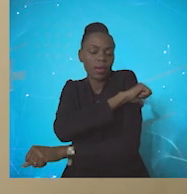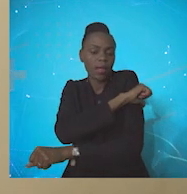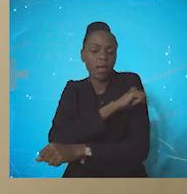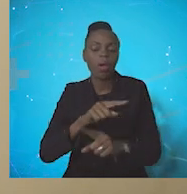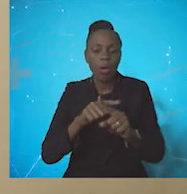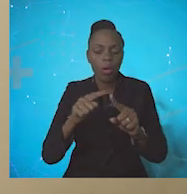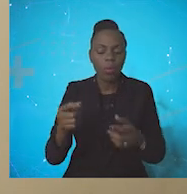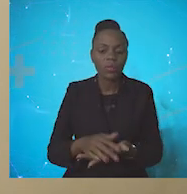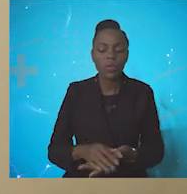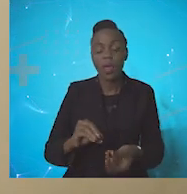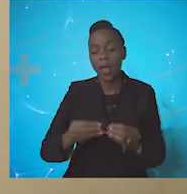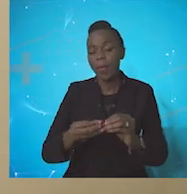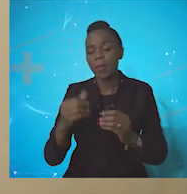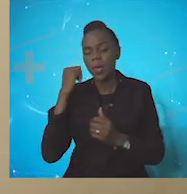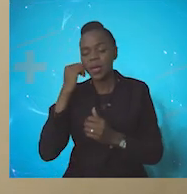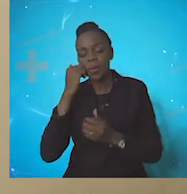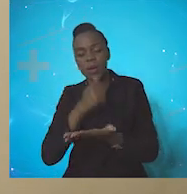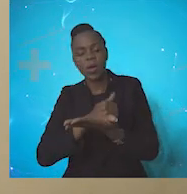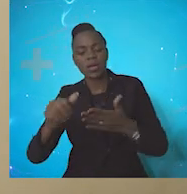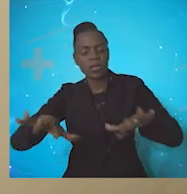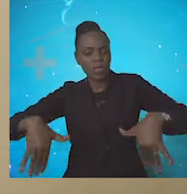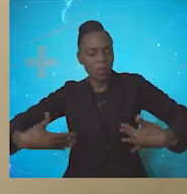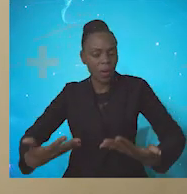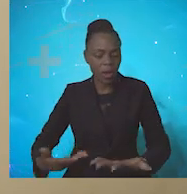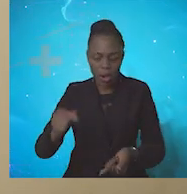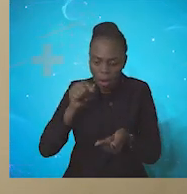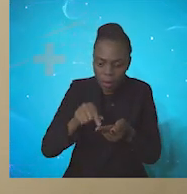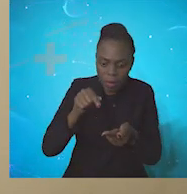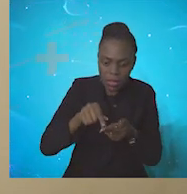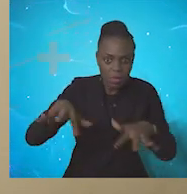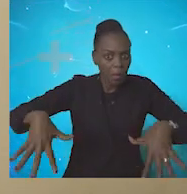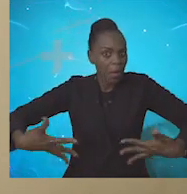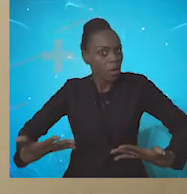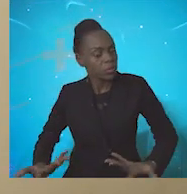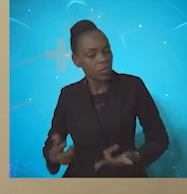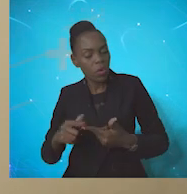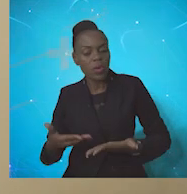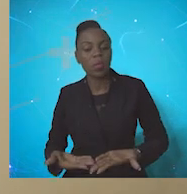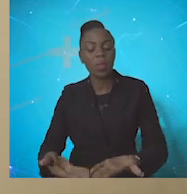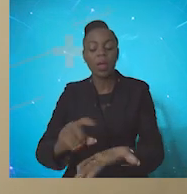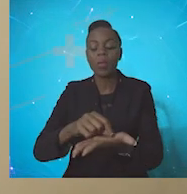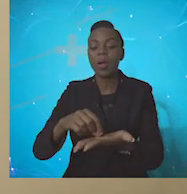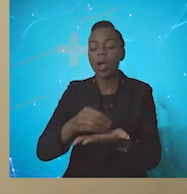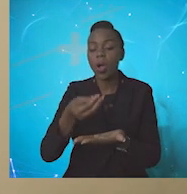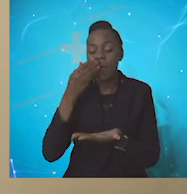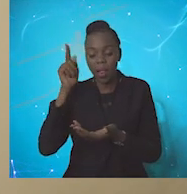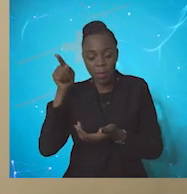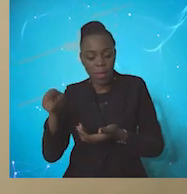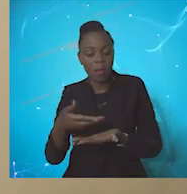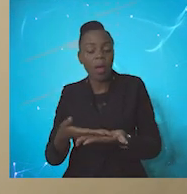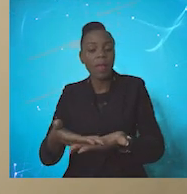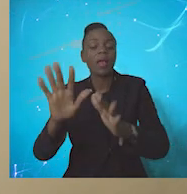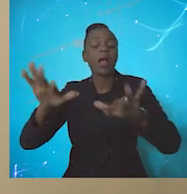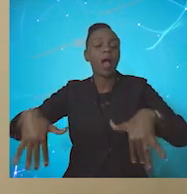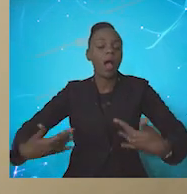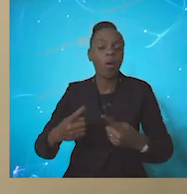diagnose cryptococcal meningitis and how to test for it and how to prescribe the drug, ambisome drug, and how to